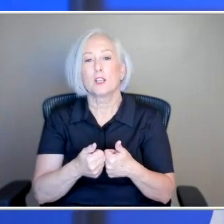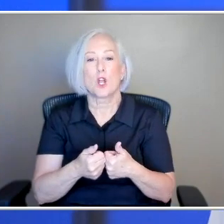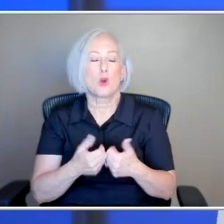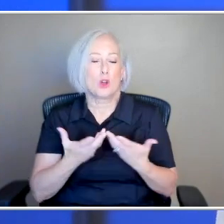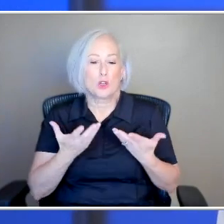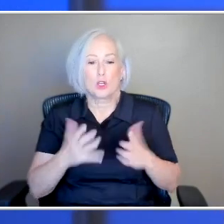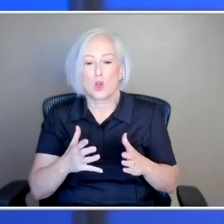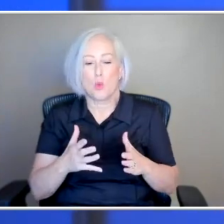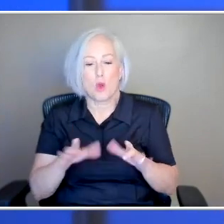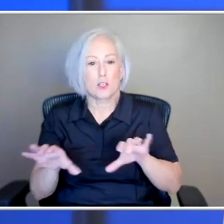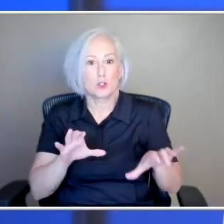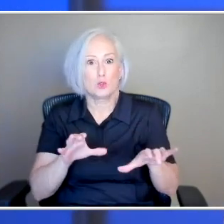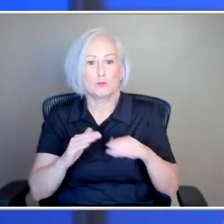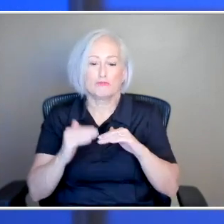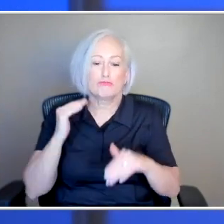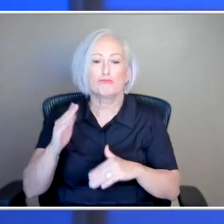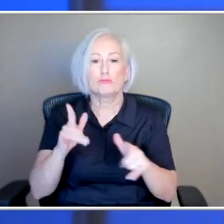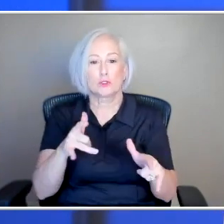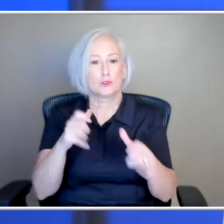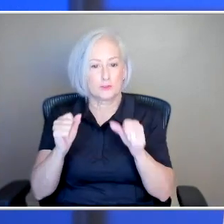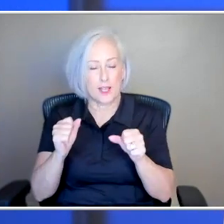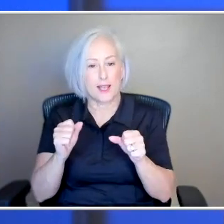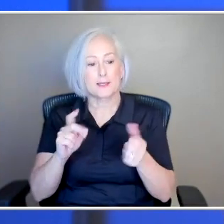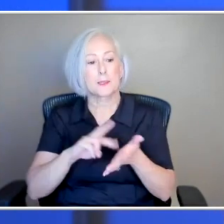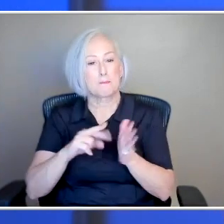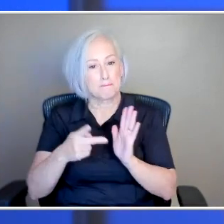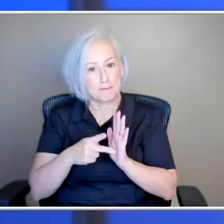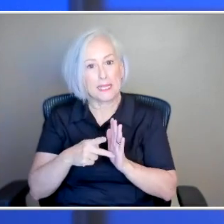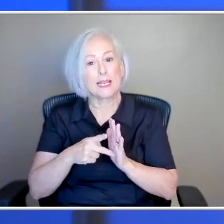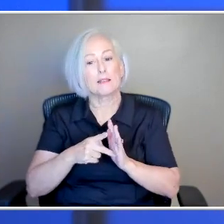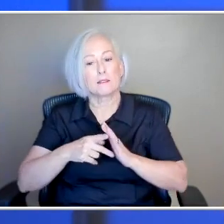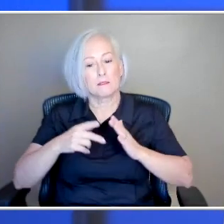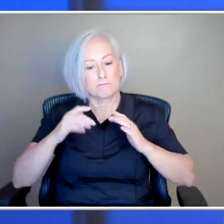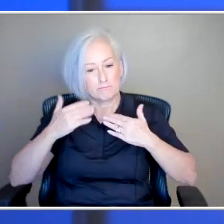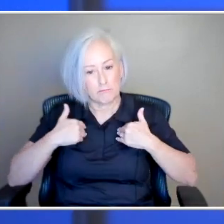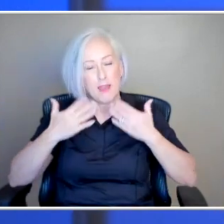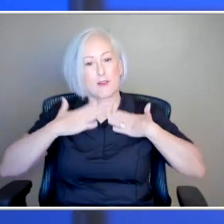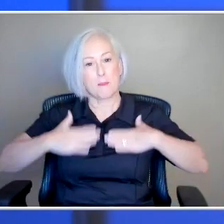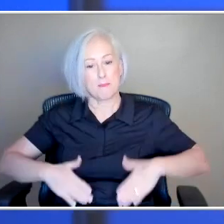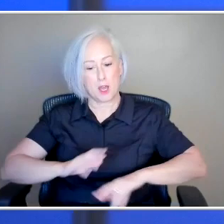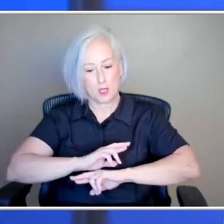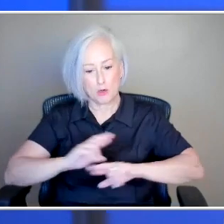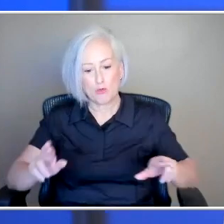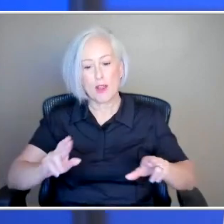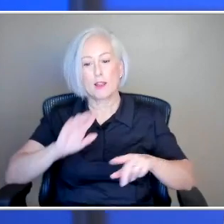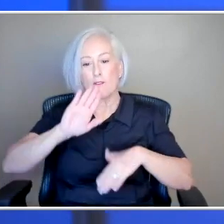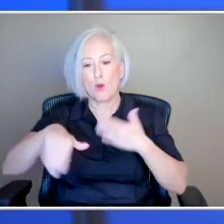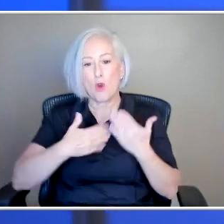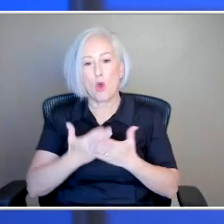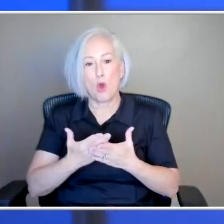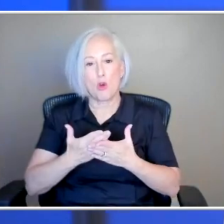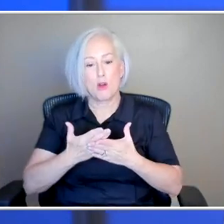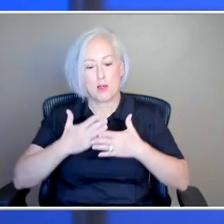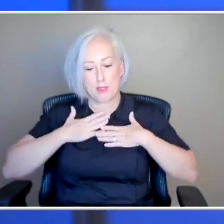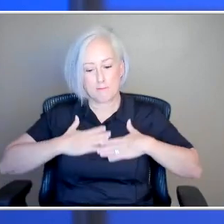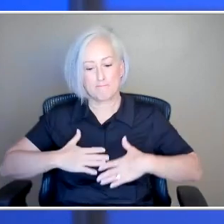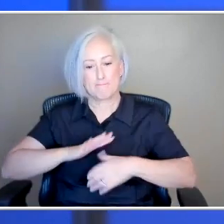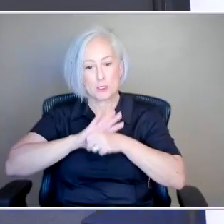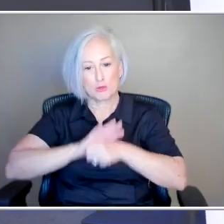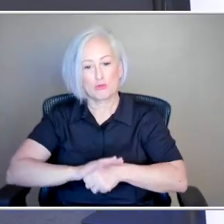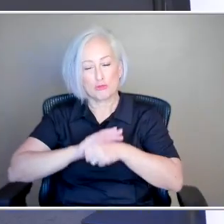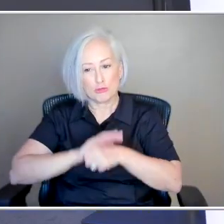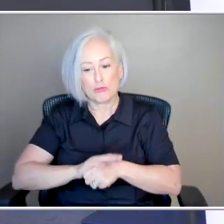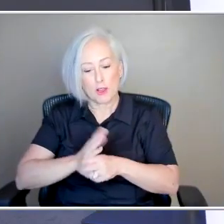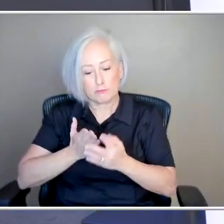the getting your body ready to put up with all the stress that you're going to have during the season is really crucial. Yeah, it's not just the recovery from